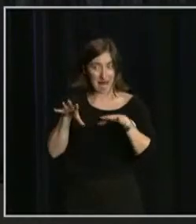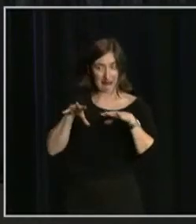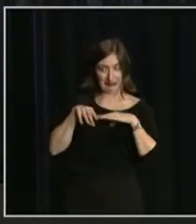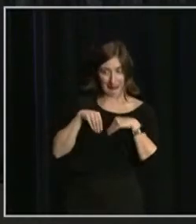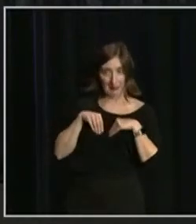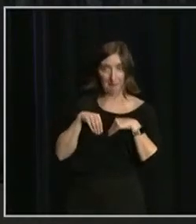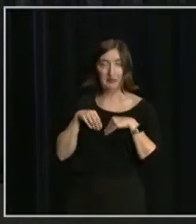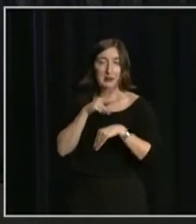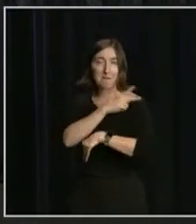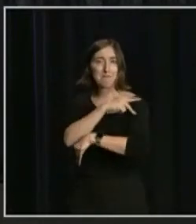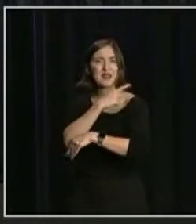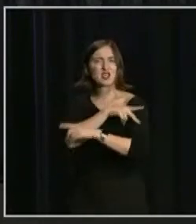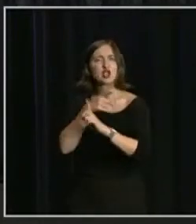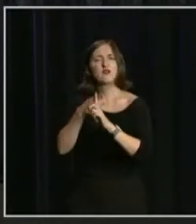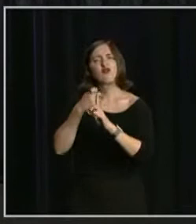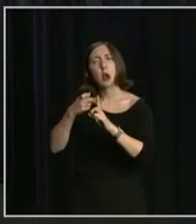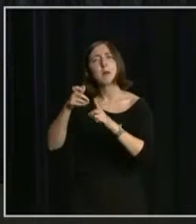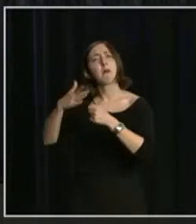ER capacity?